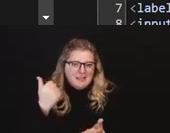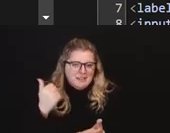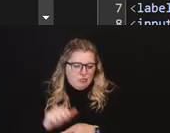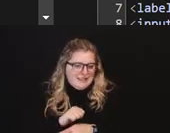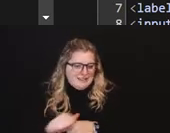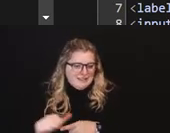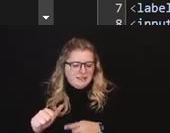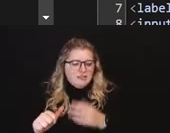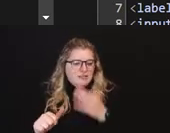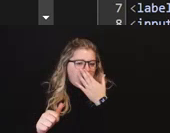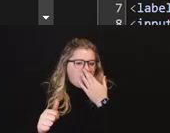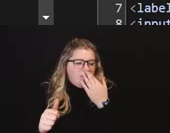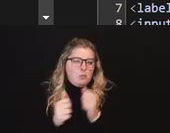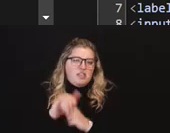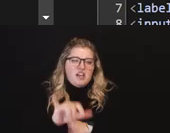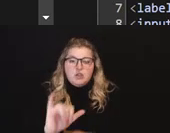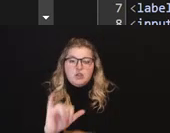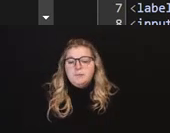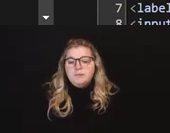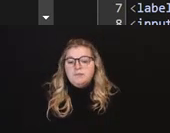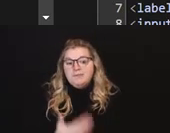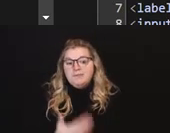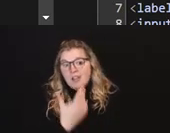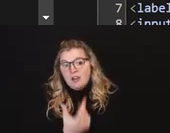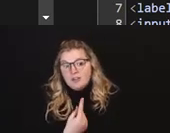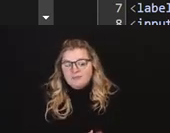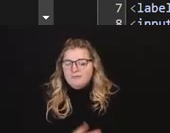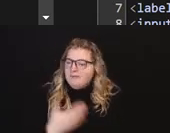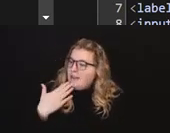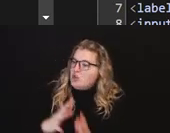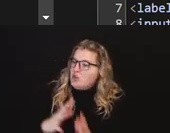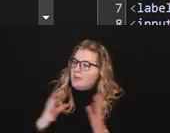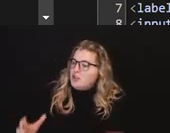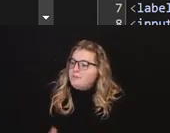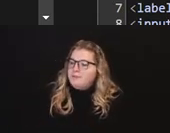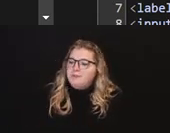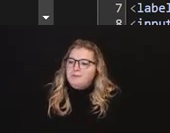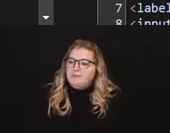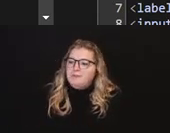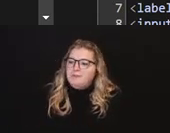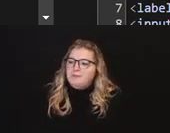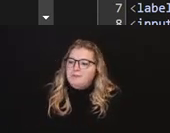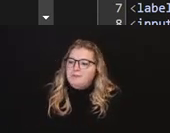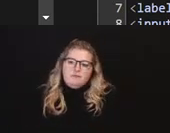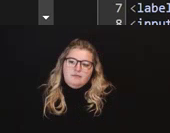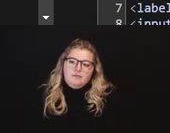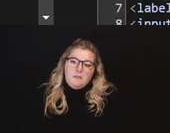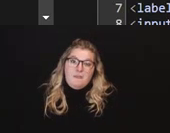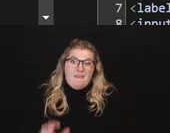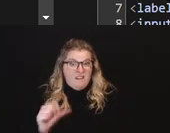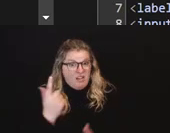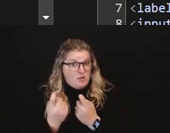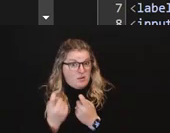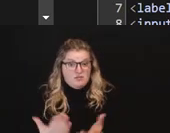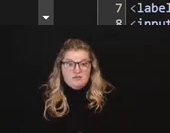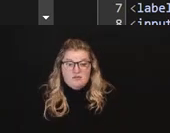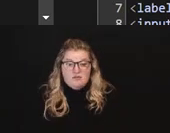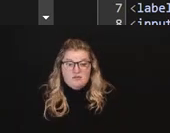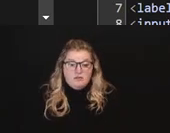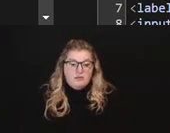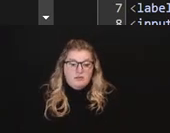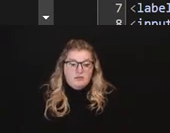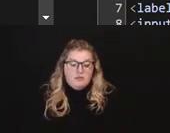with that as well. So yeah, thank you. Thanks very much. Yeah. Any other questions? And again, if you do want to raise